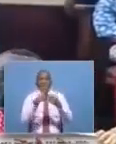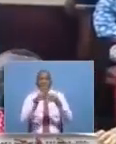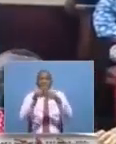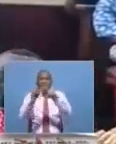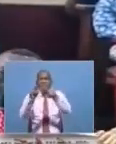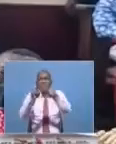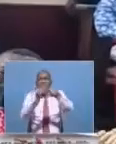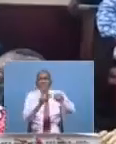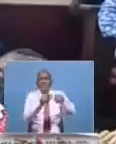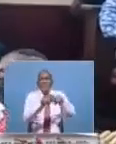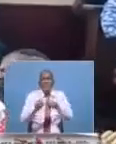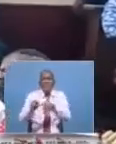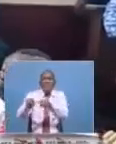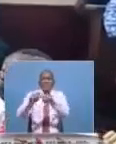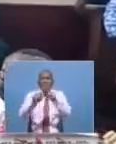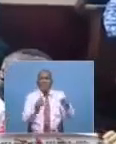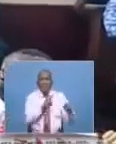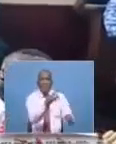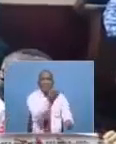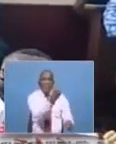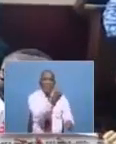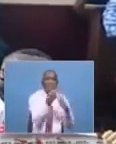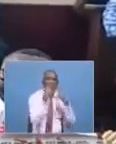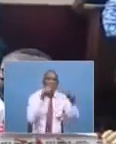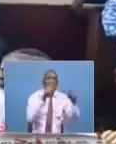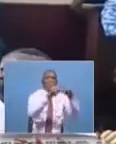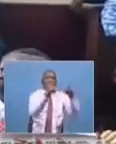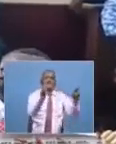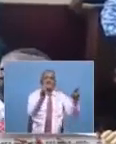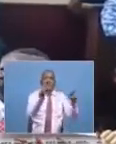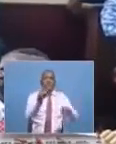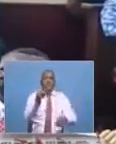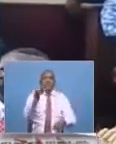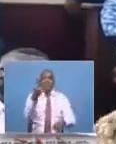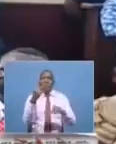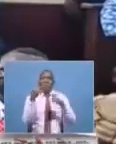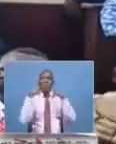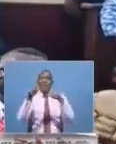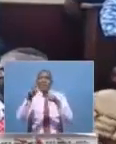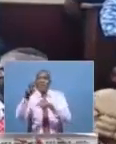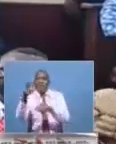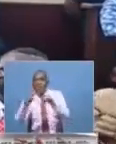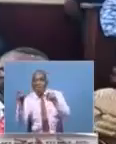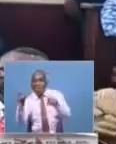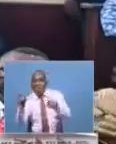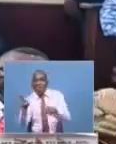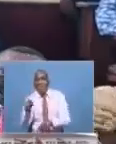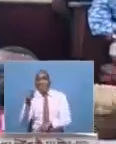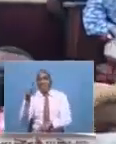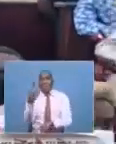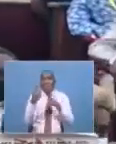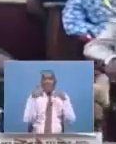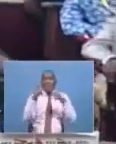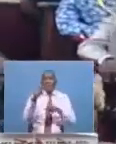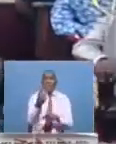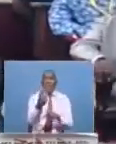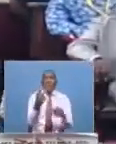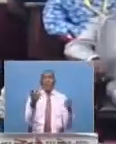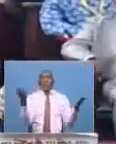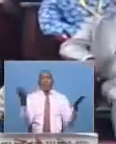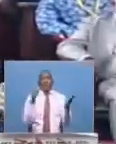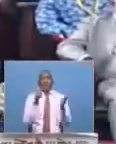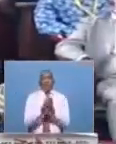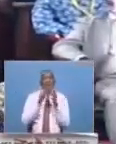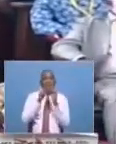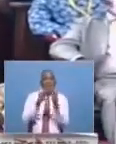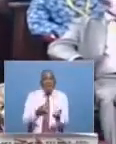different from the figures that are the basis of the answer that has been put before you, an answer which